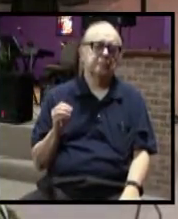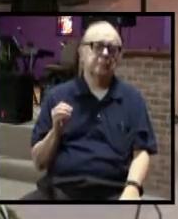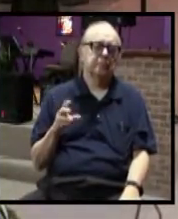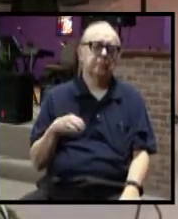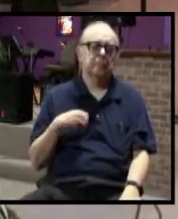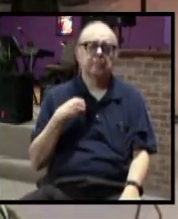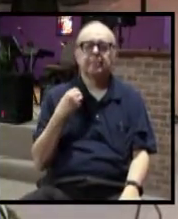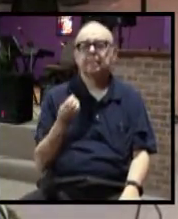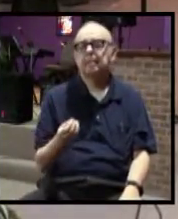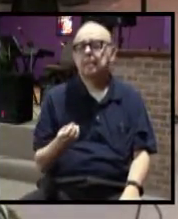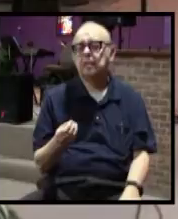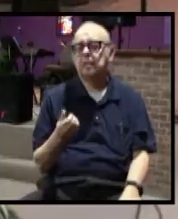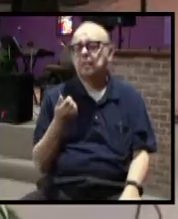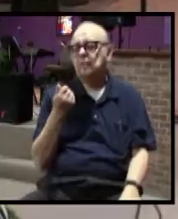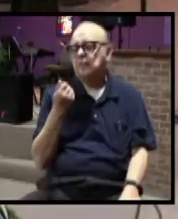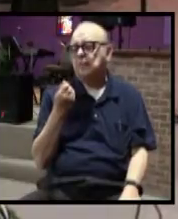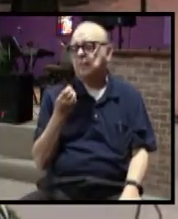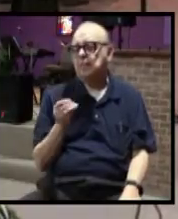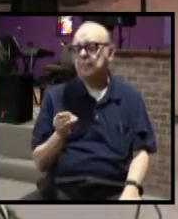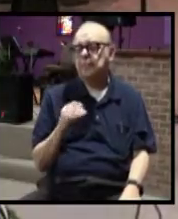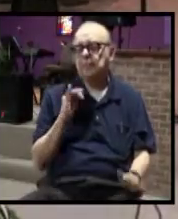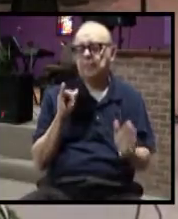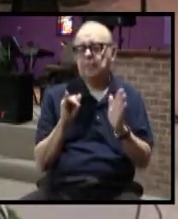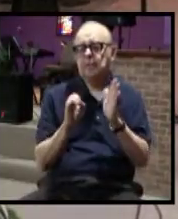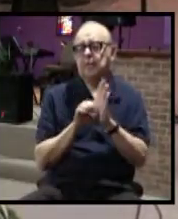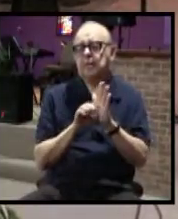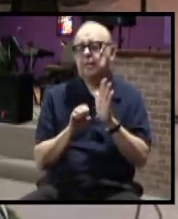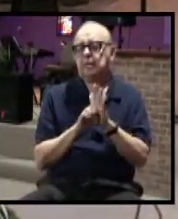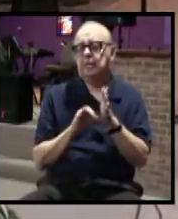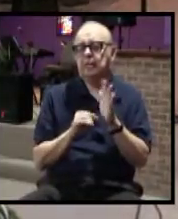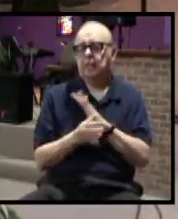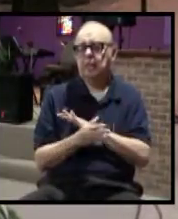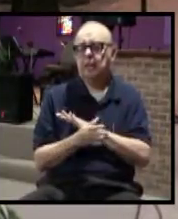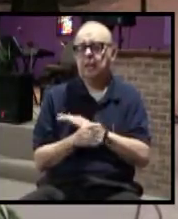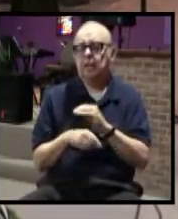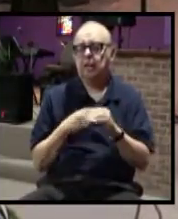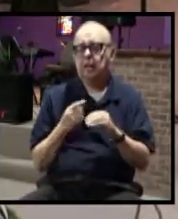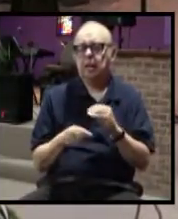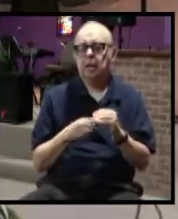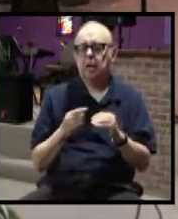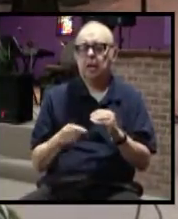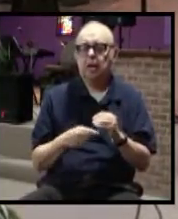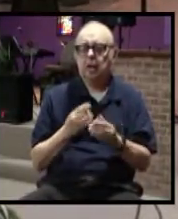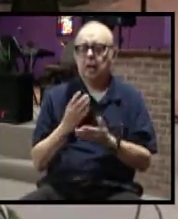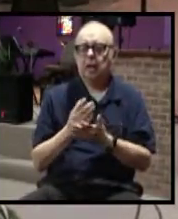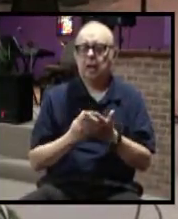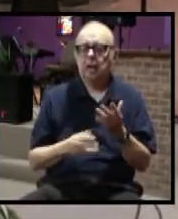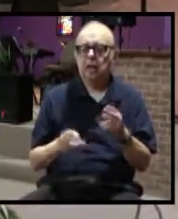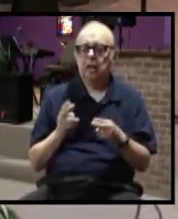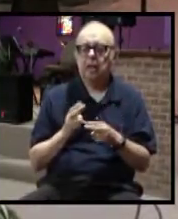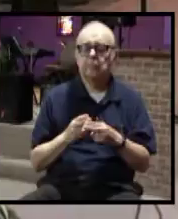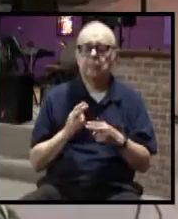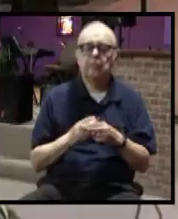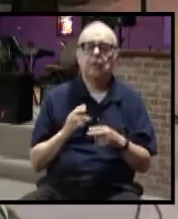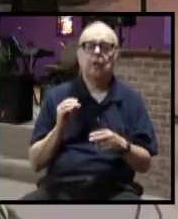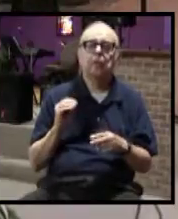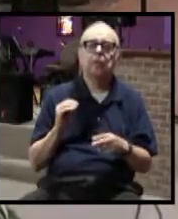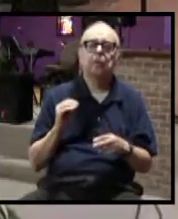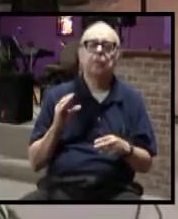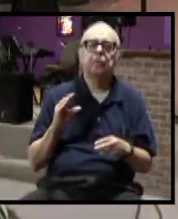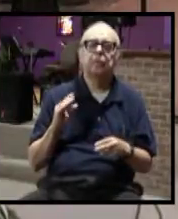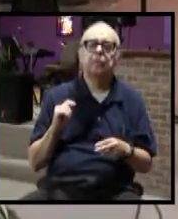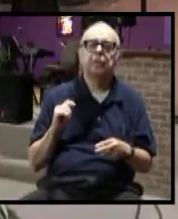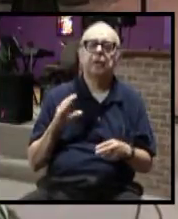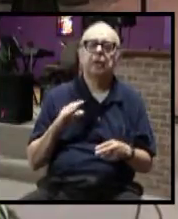So let's give you a couple of illustrations this morning about some that were called